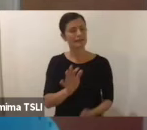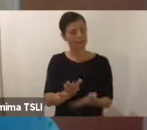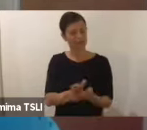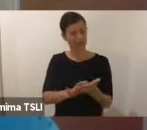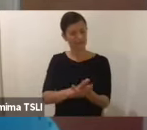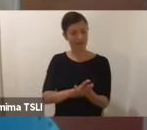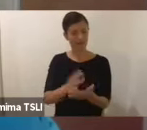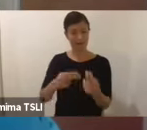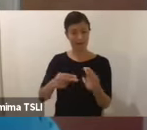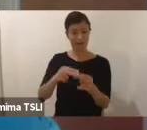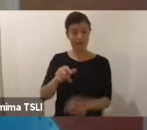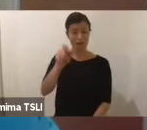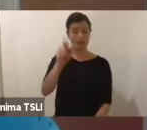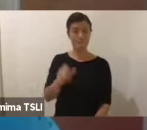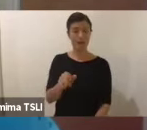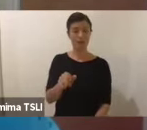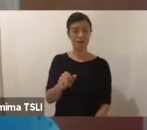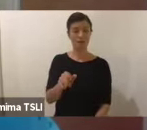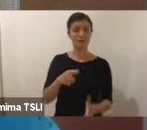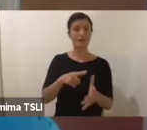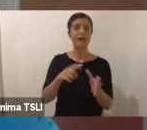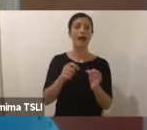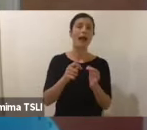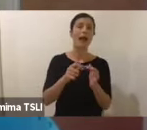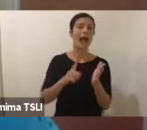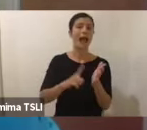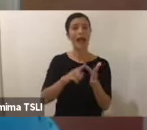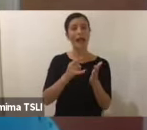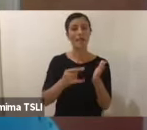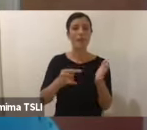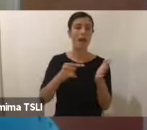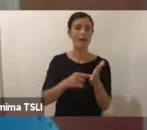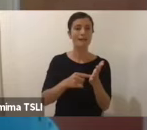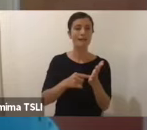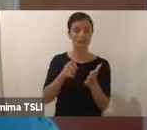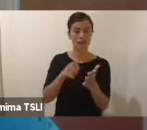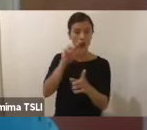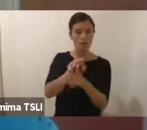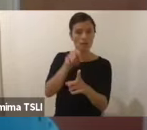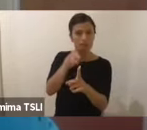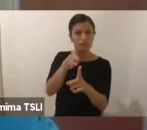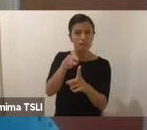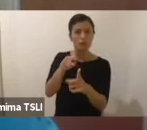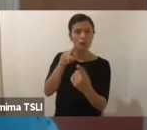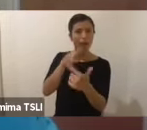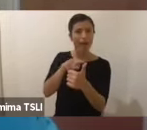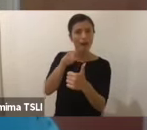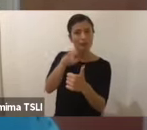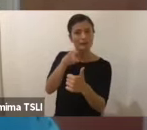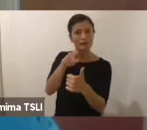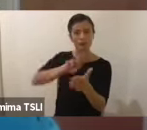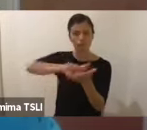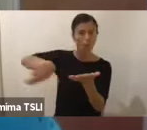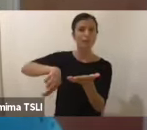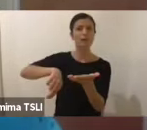my question to uh to all of you and for a couple of you to to answer this question and we're going to